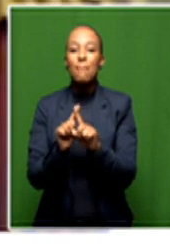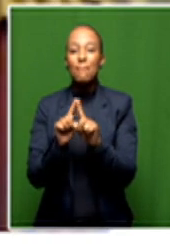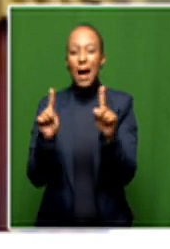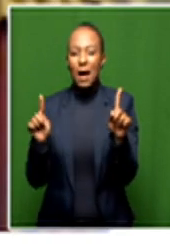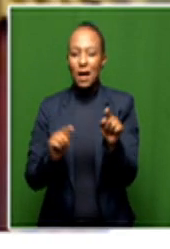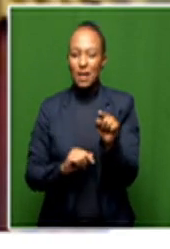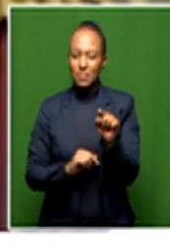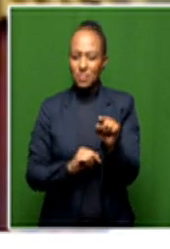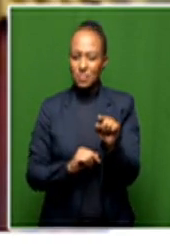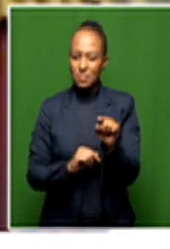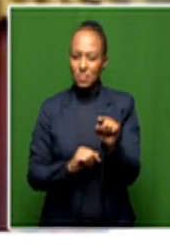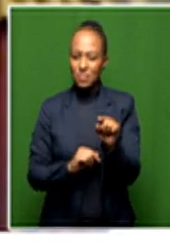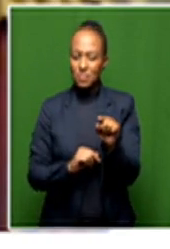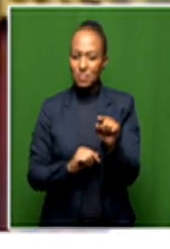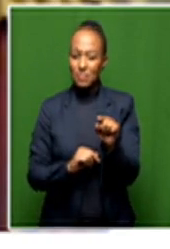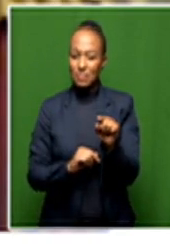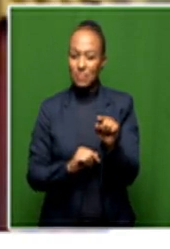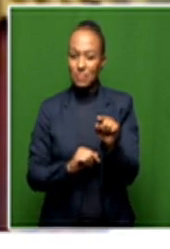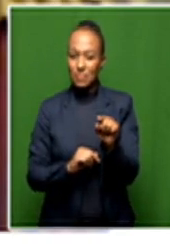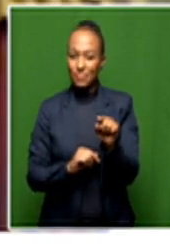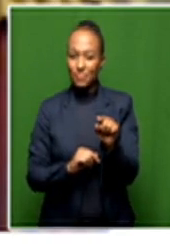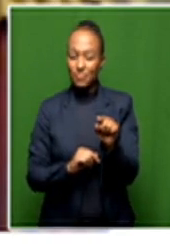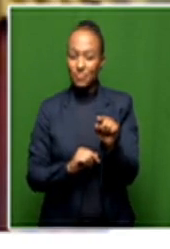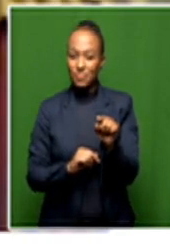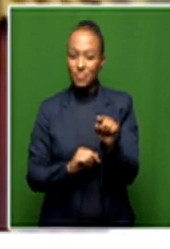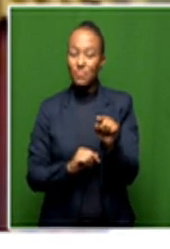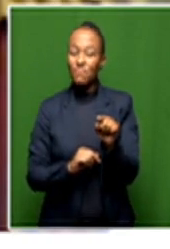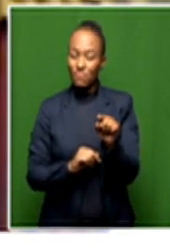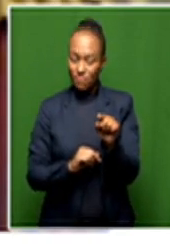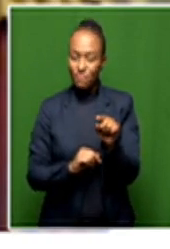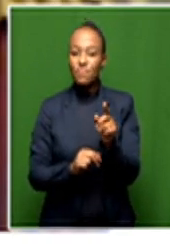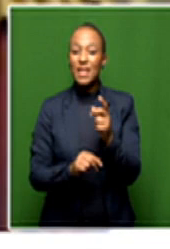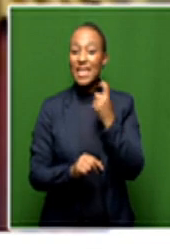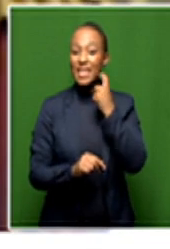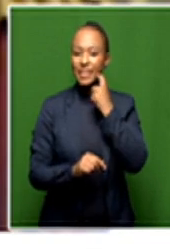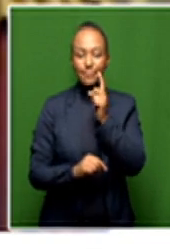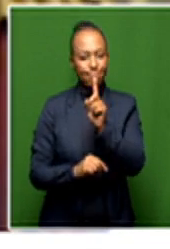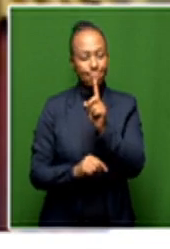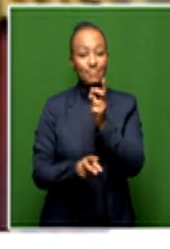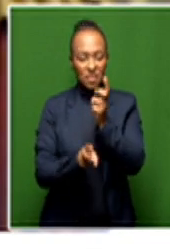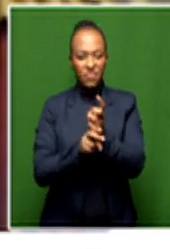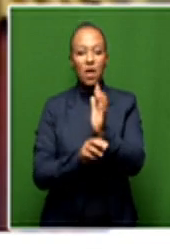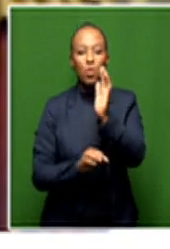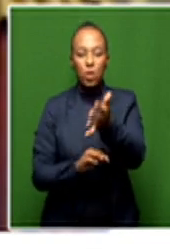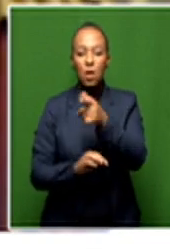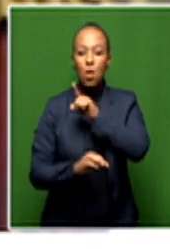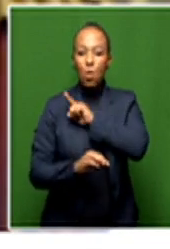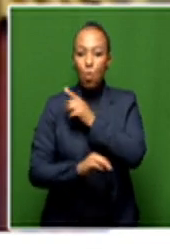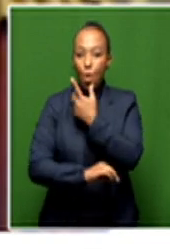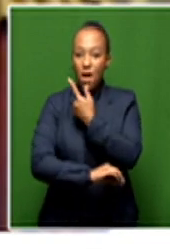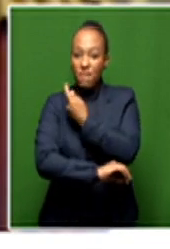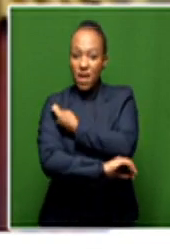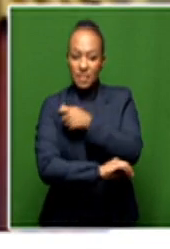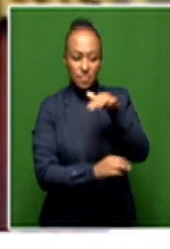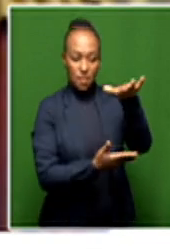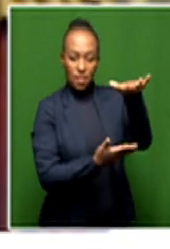However, this is extremely going to be difficult, as this vaccine is being stored between